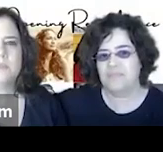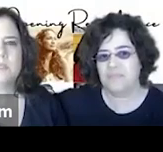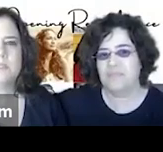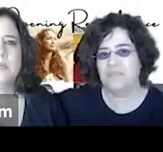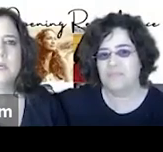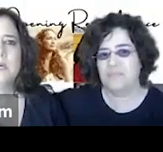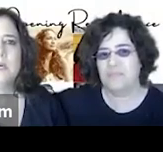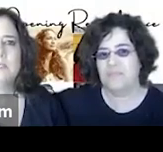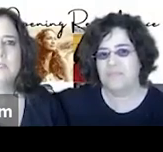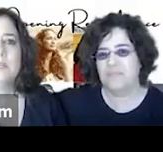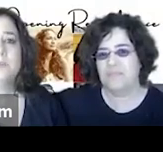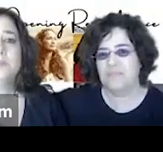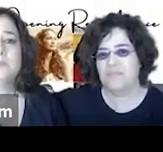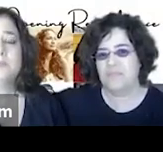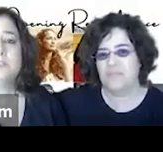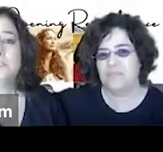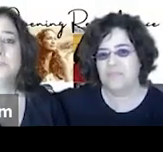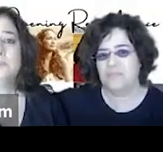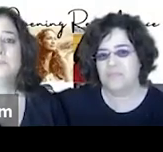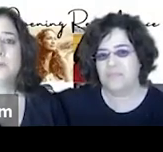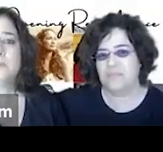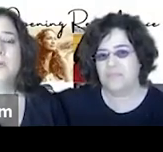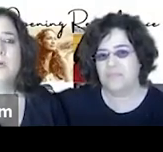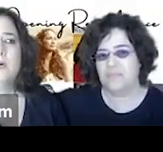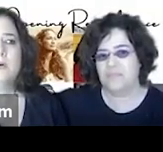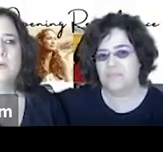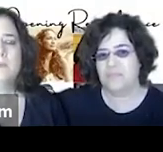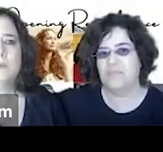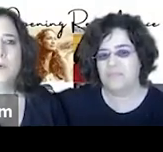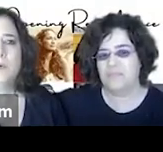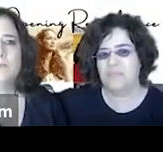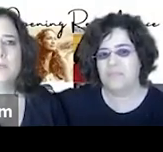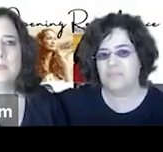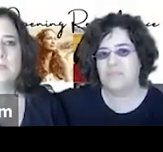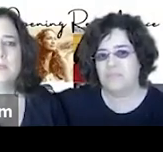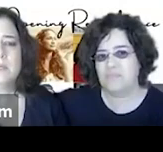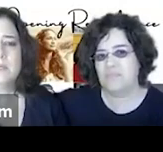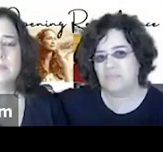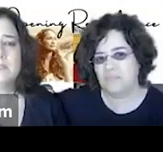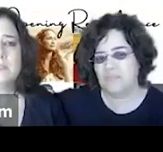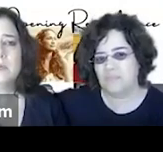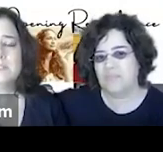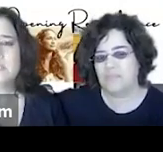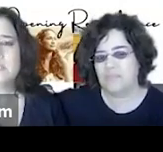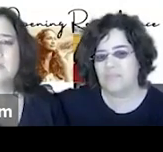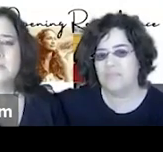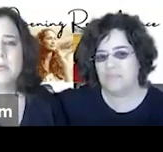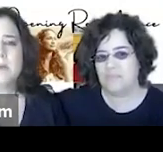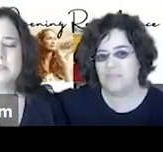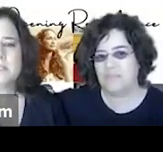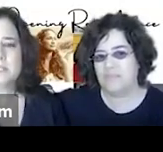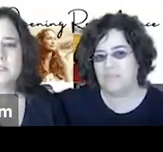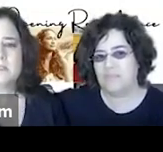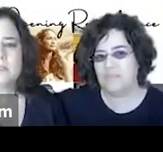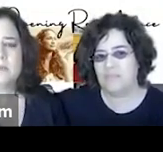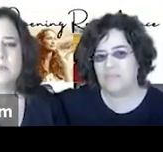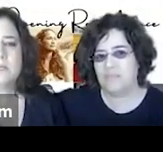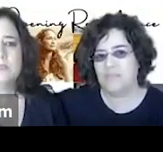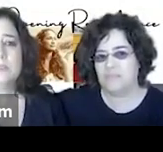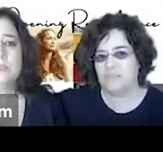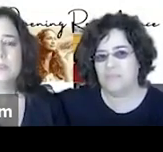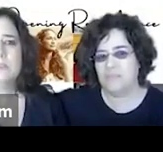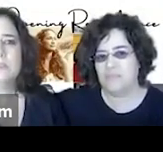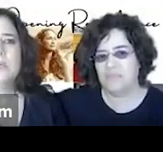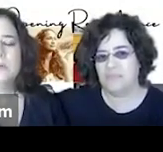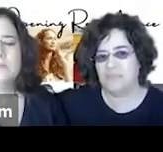established a fund to help the children from one of the lowest income areas of San Antonio,